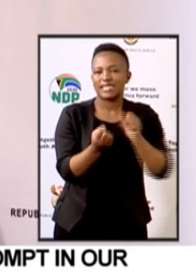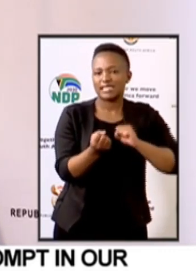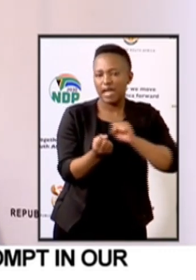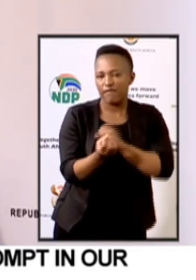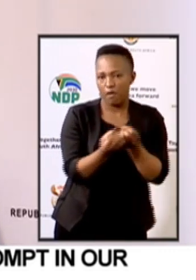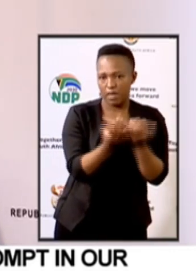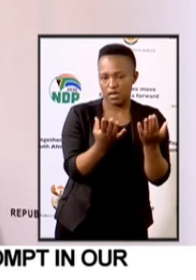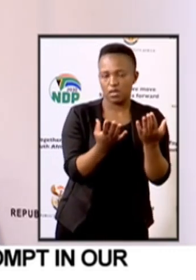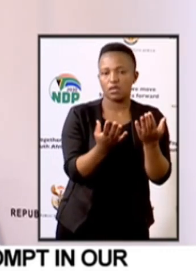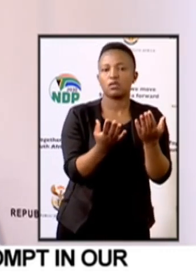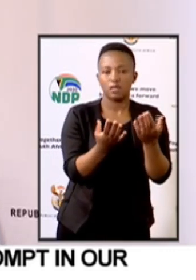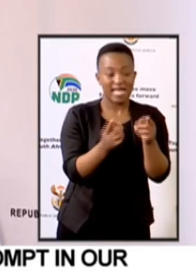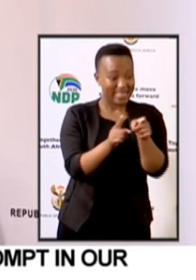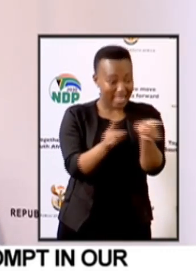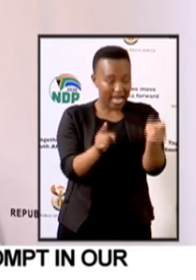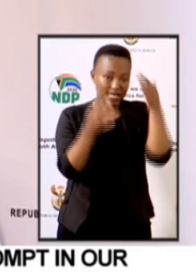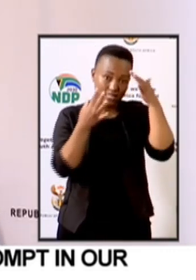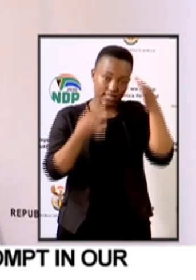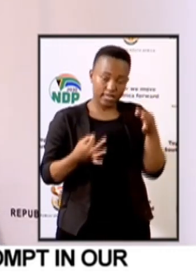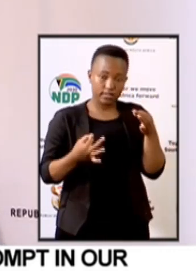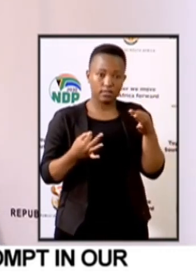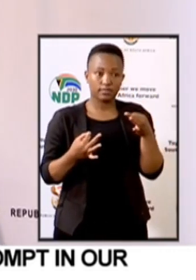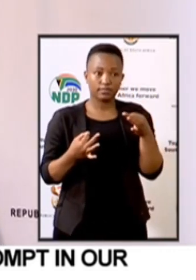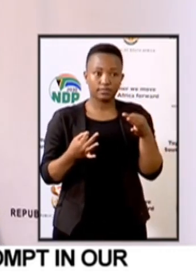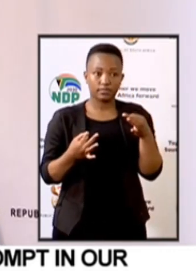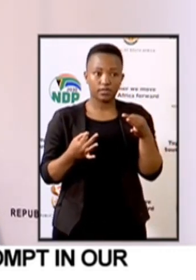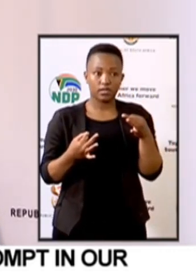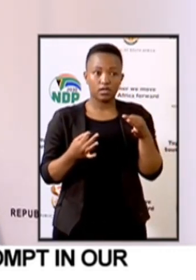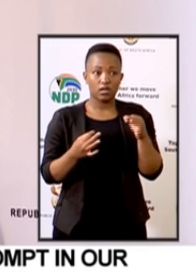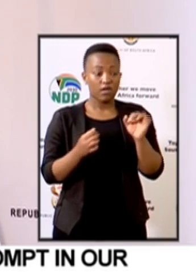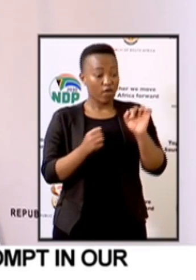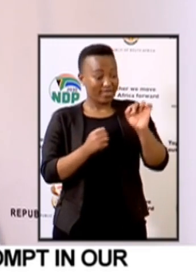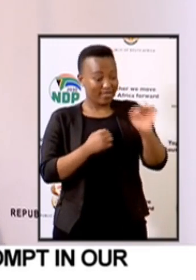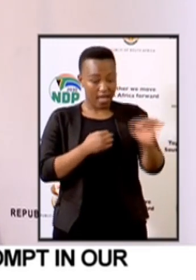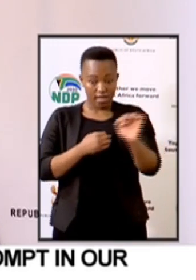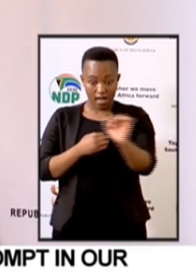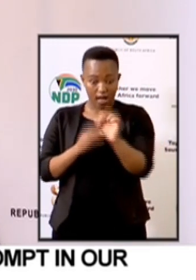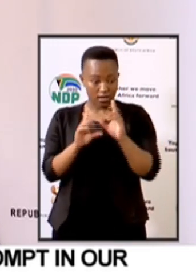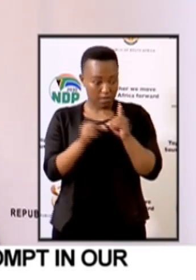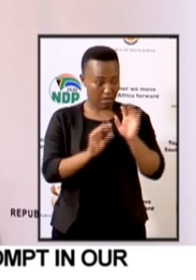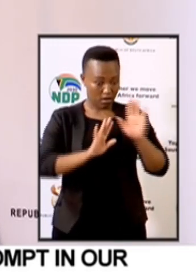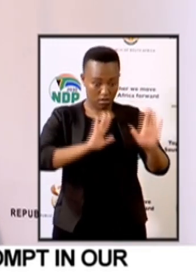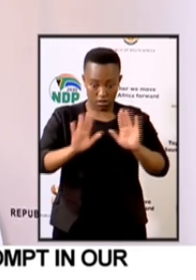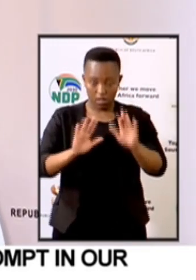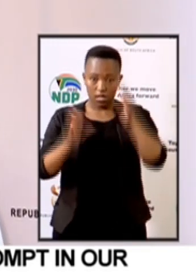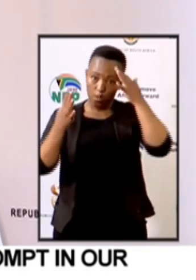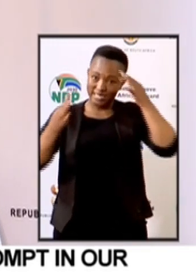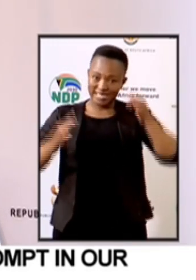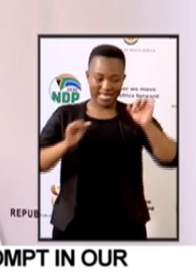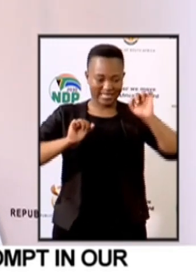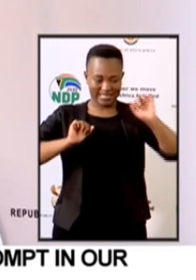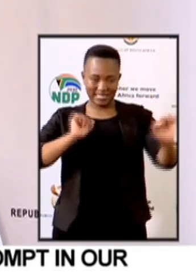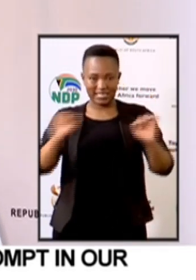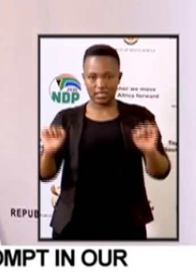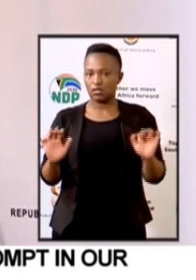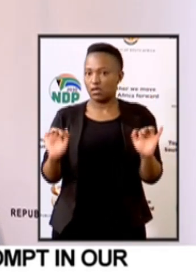decide what constitute essential workers in your setup, and then accordingly